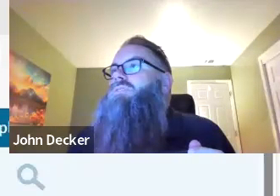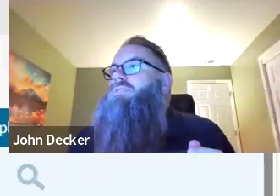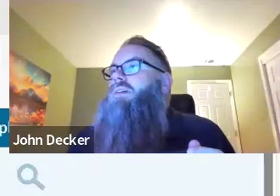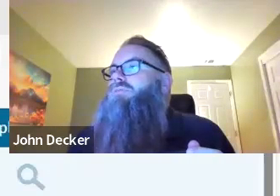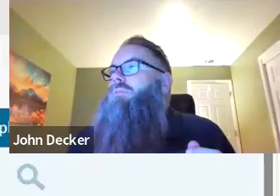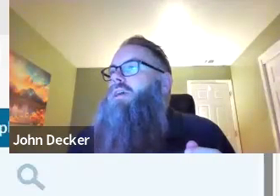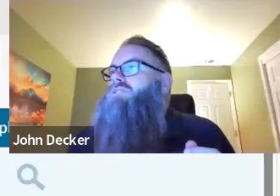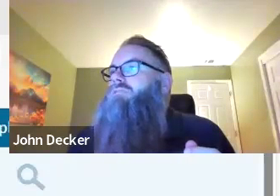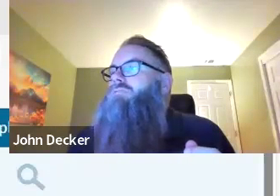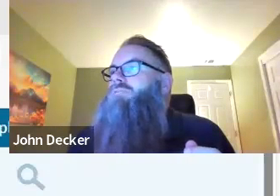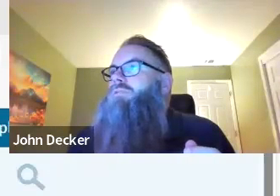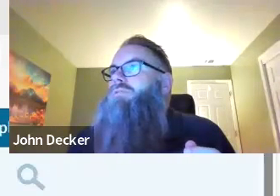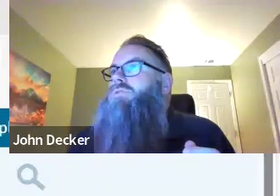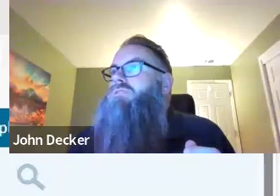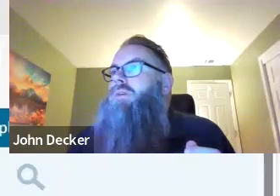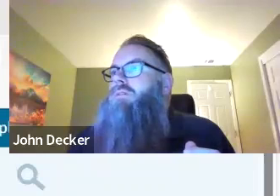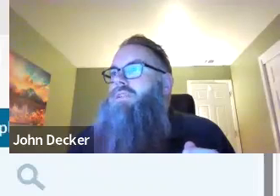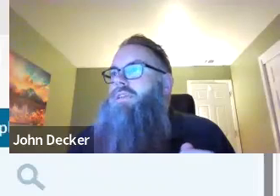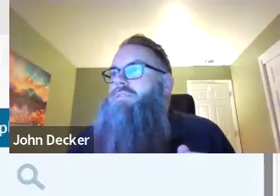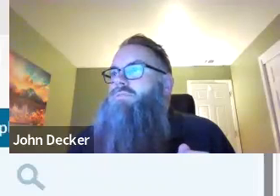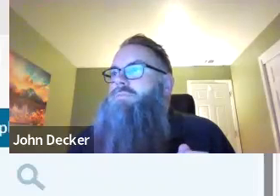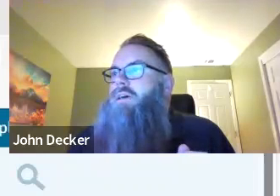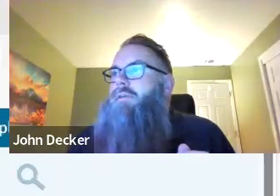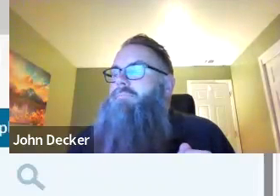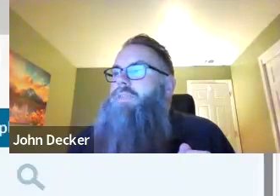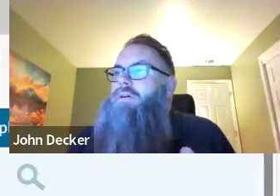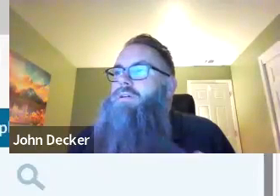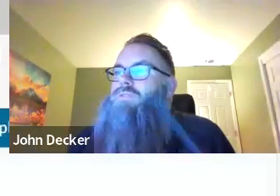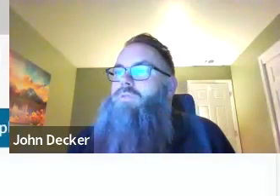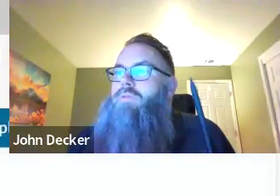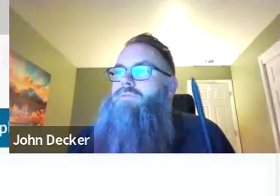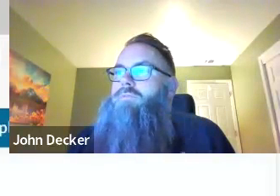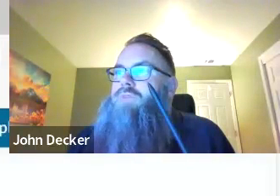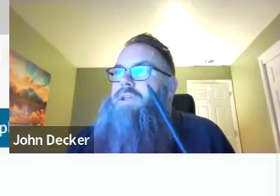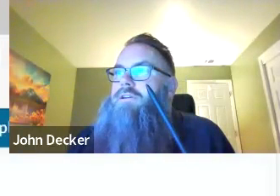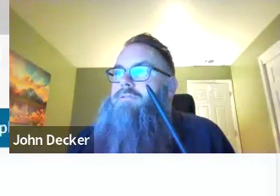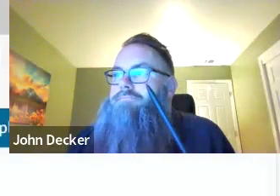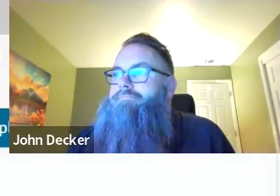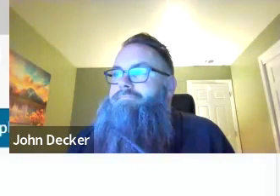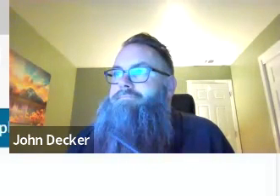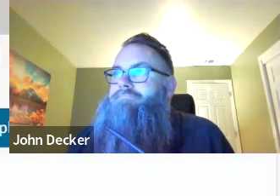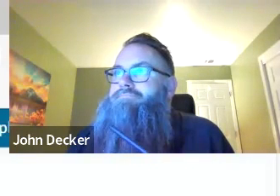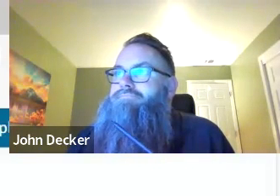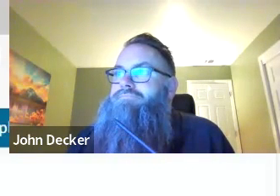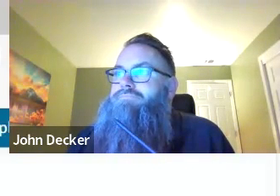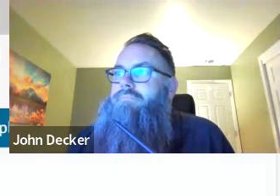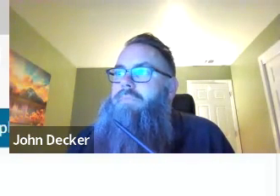so this is now the front page. They've moved a few things around on DDS's website. So rate reform is right here.